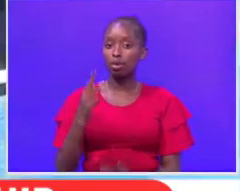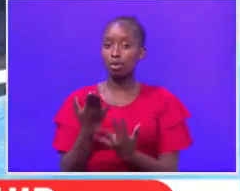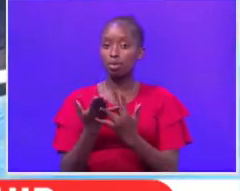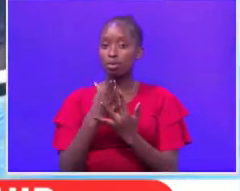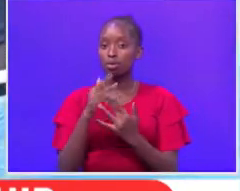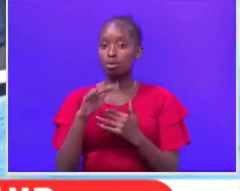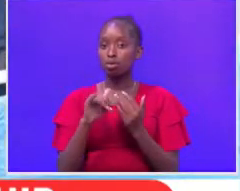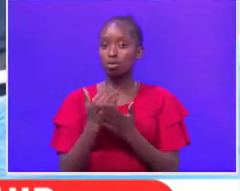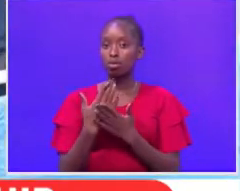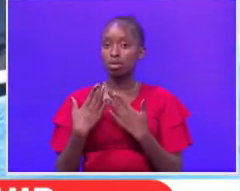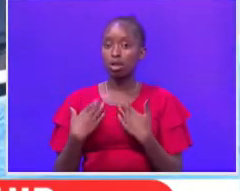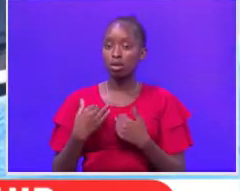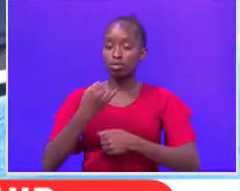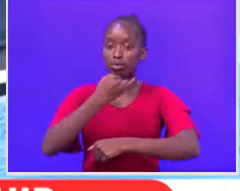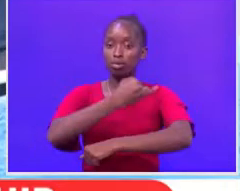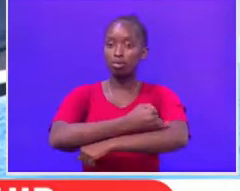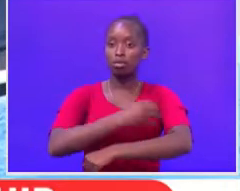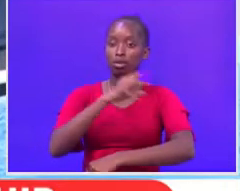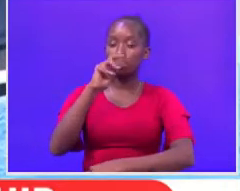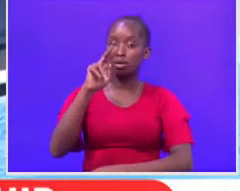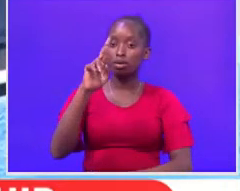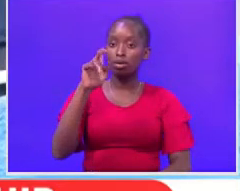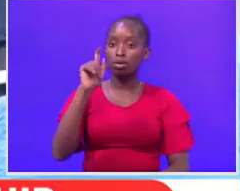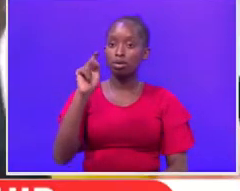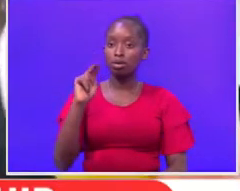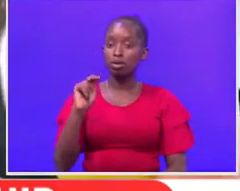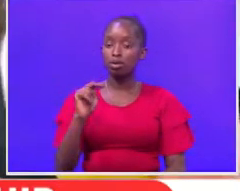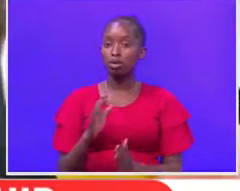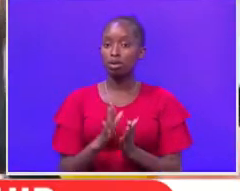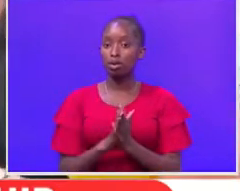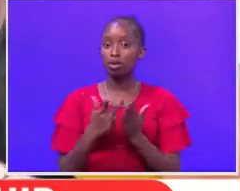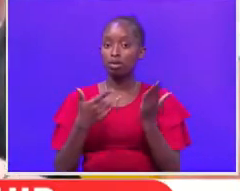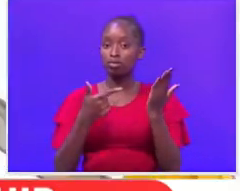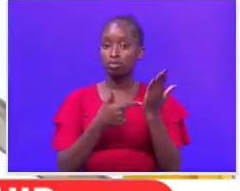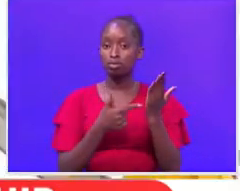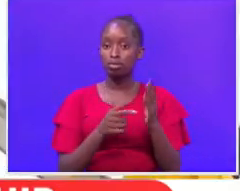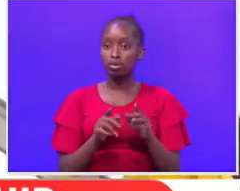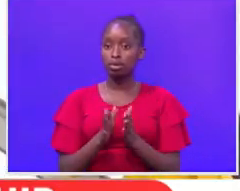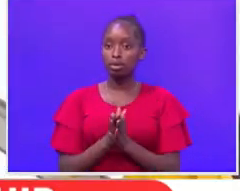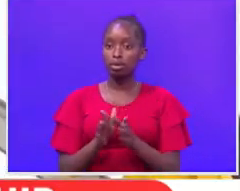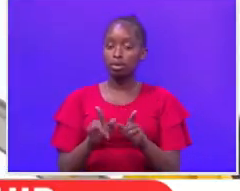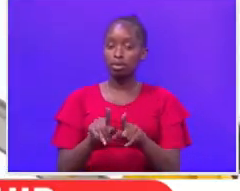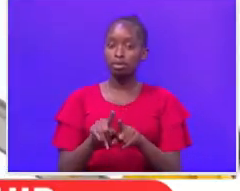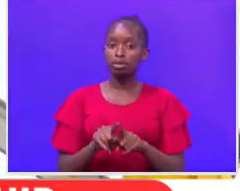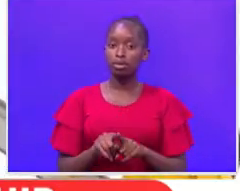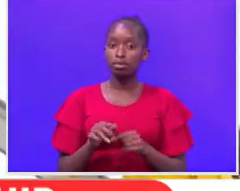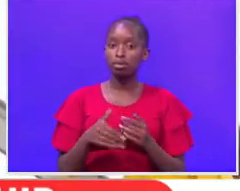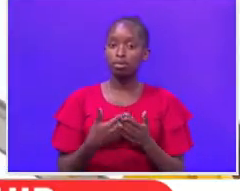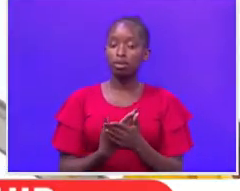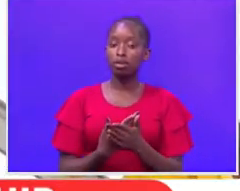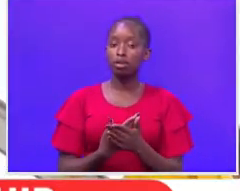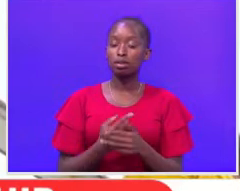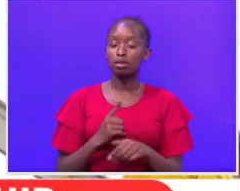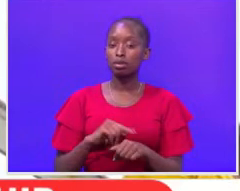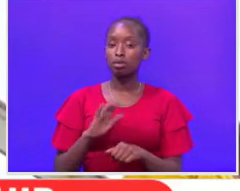of Maritime and Fisheries Technology and the Bandari Maritime Academy.